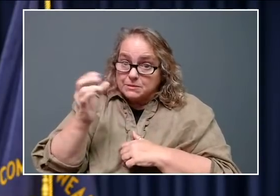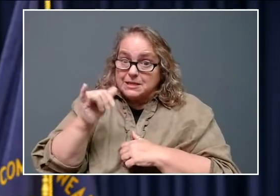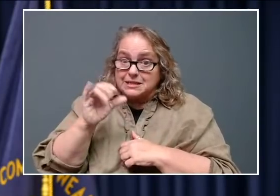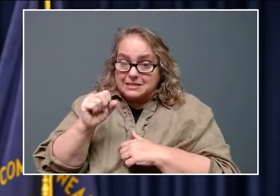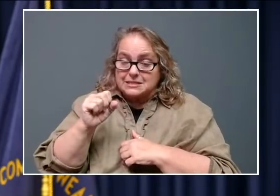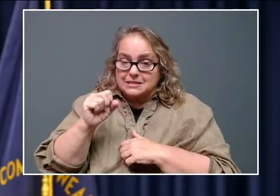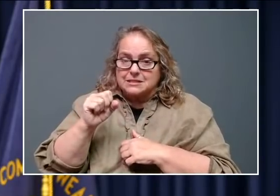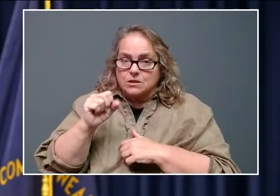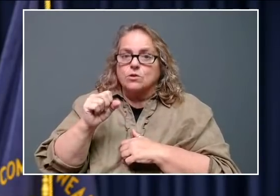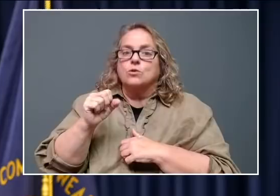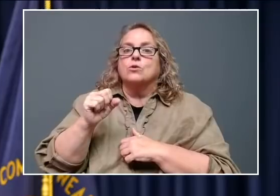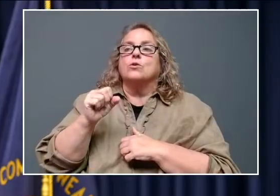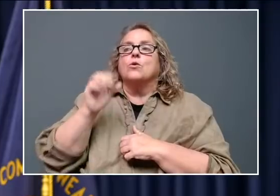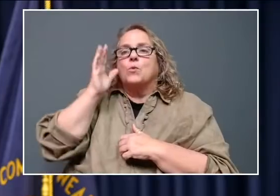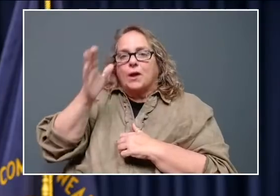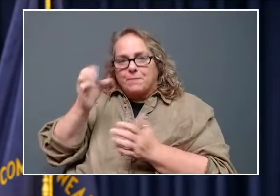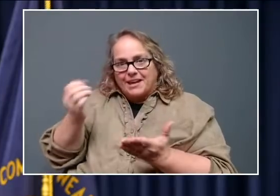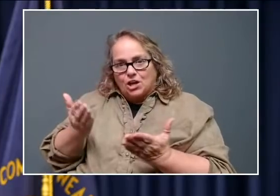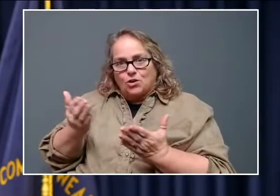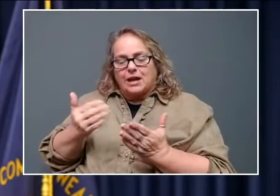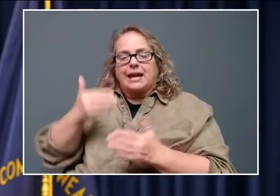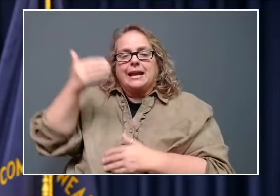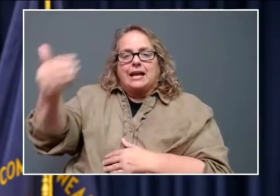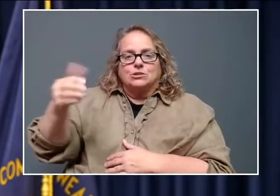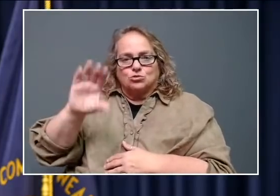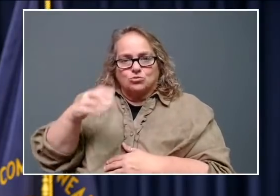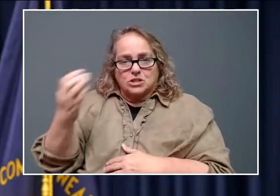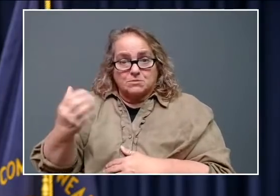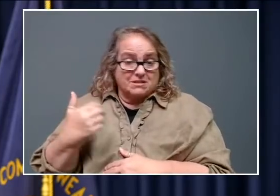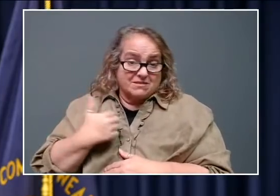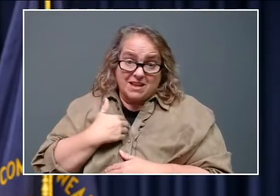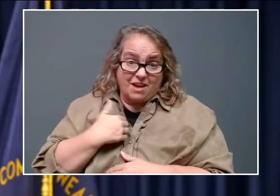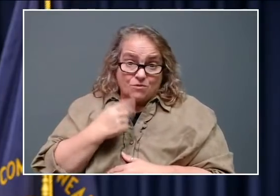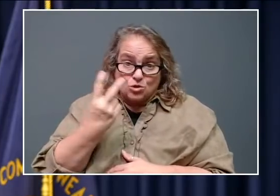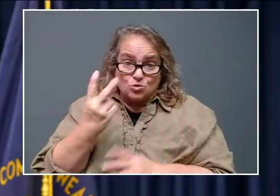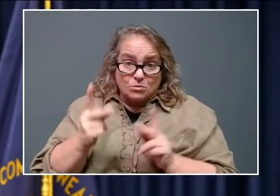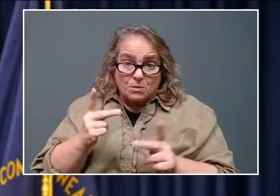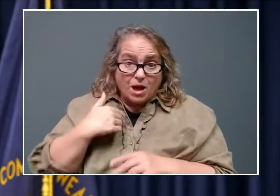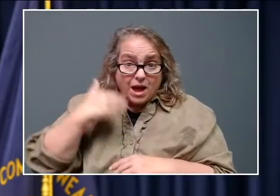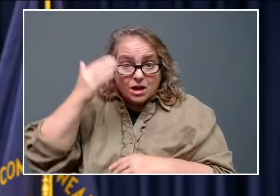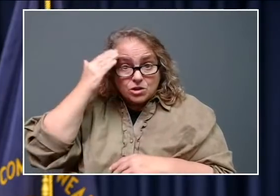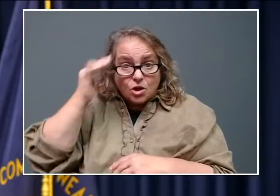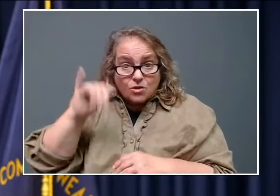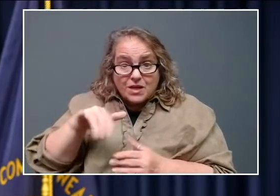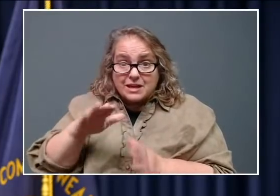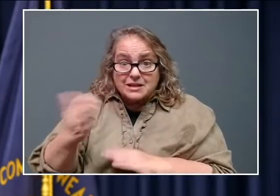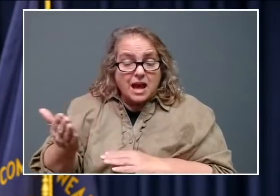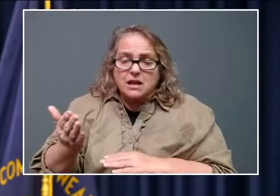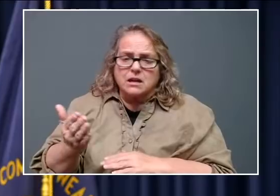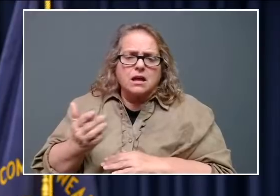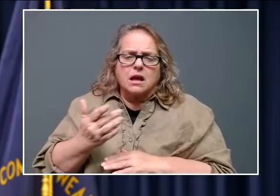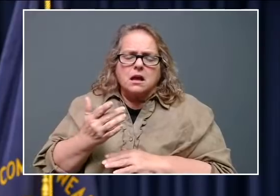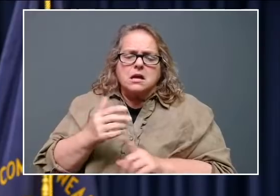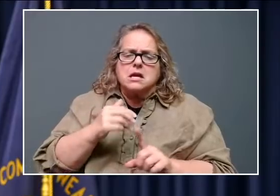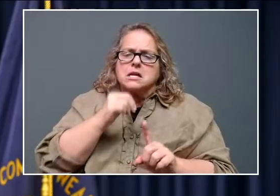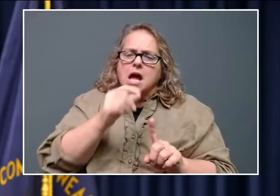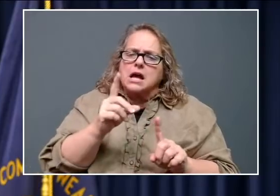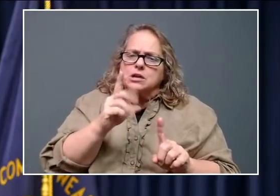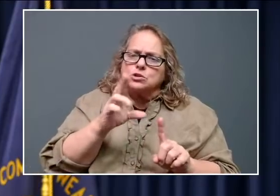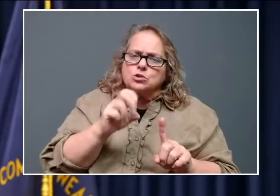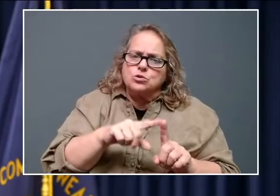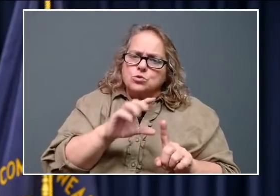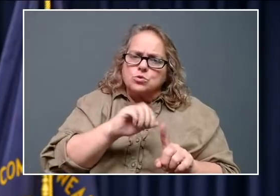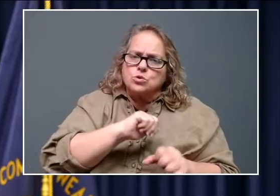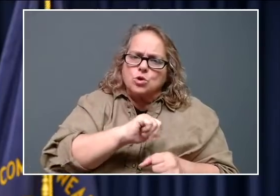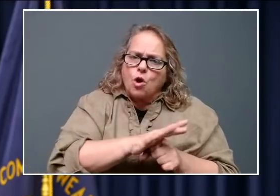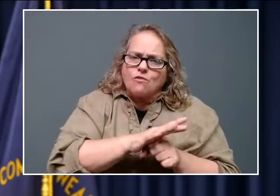Christmas. I've lost 2 people that were at last Christmas for reasons other than COVID, but it really hurts to not have them here